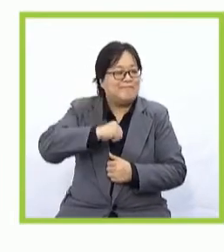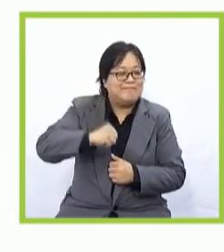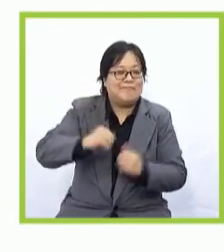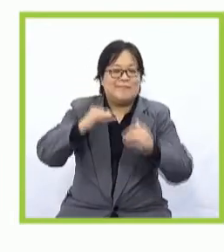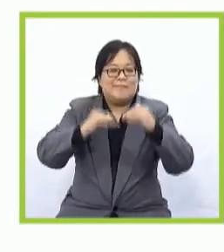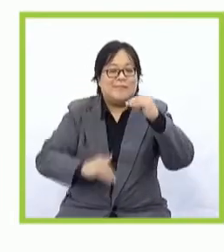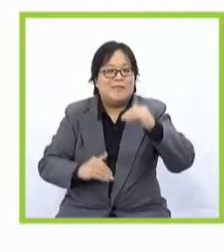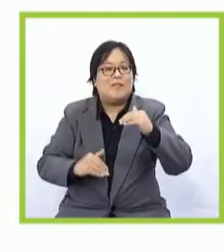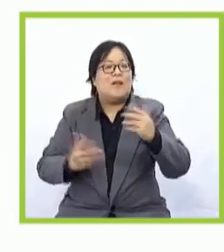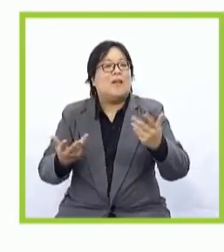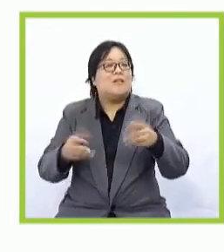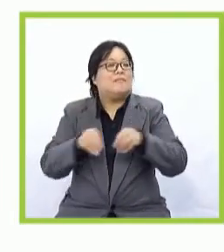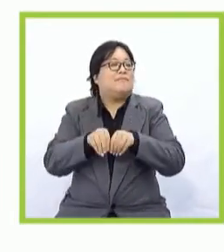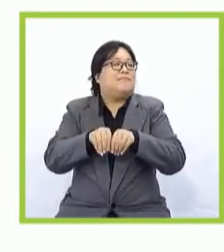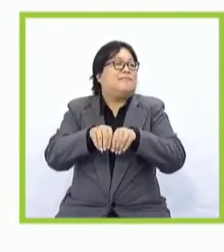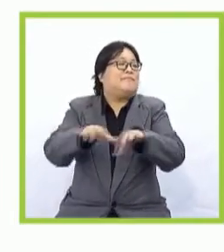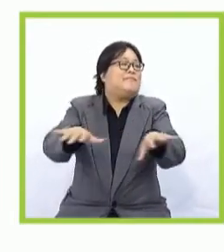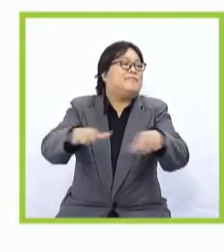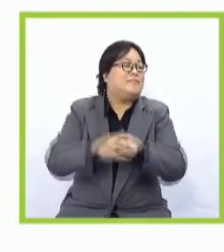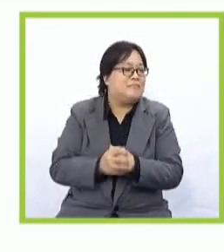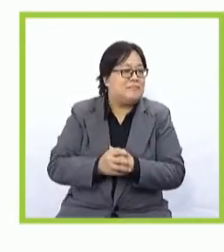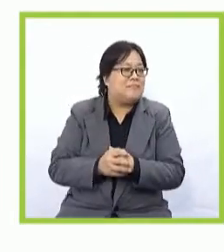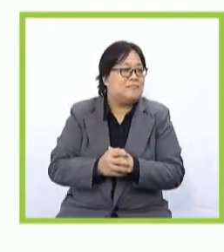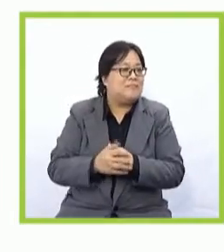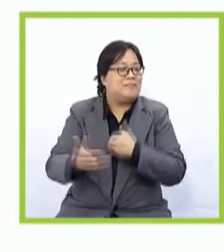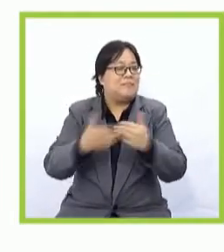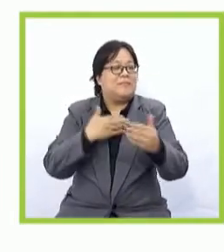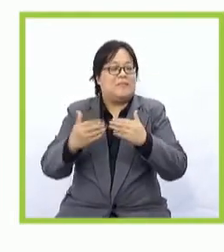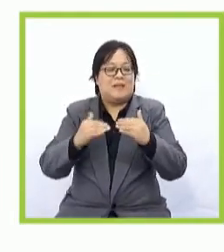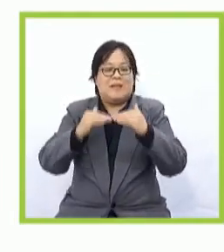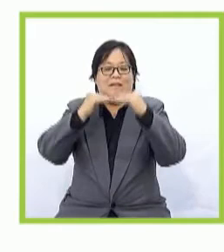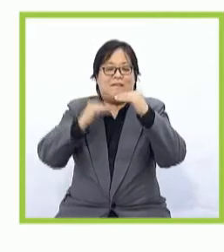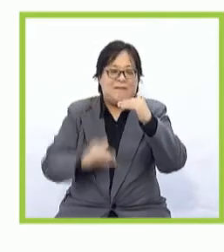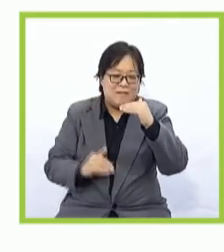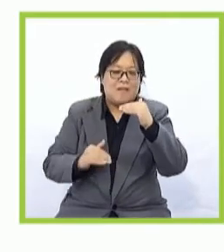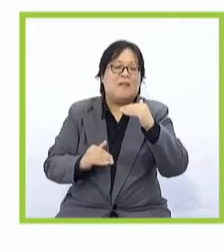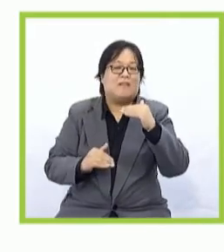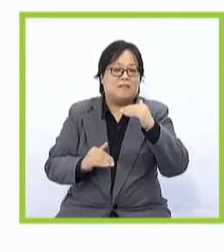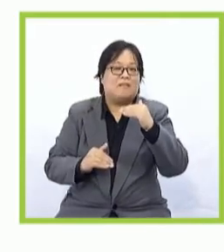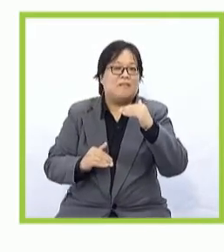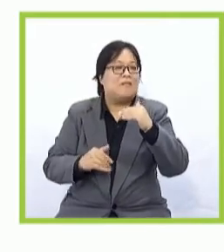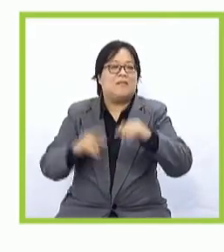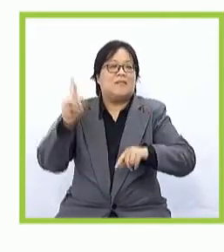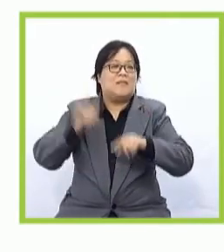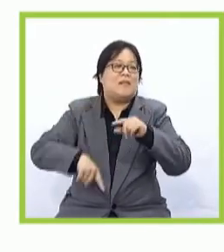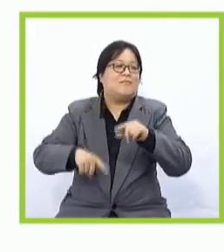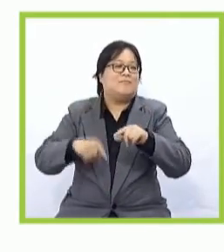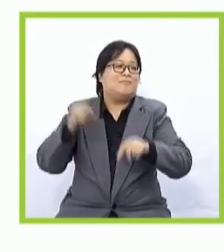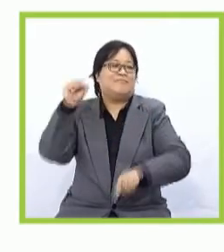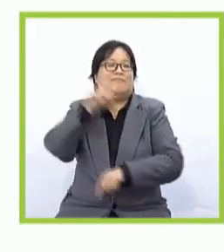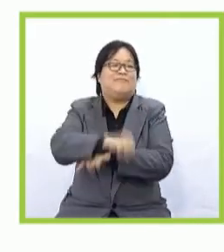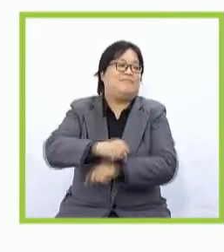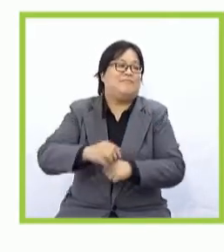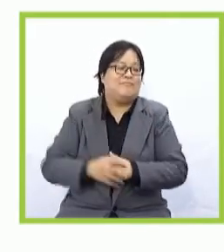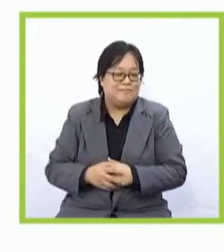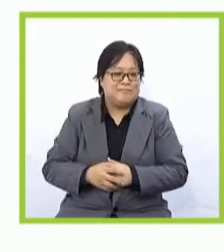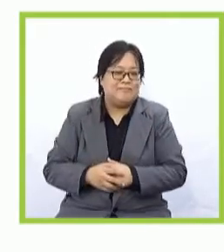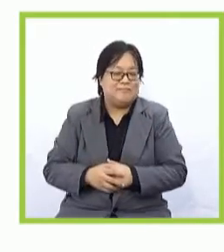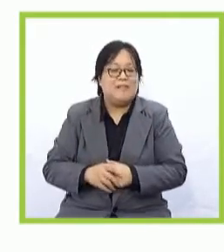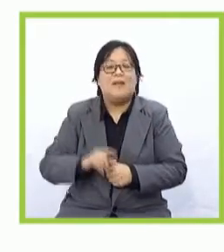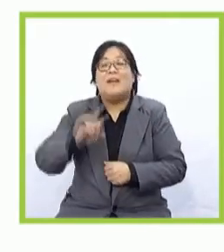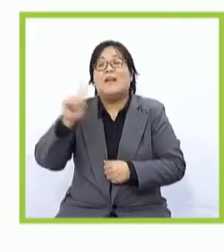a widespread sense that however unfair inequality is, it can't be beaten, that it just